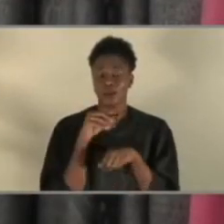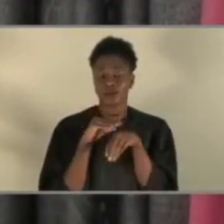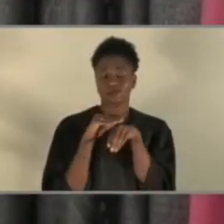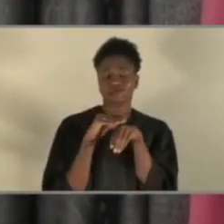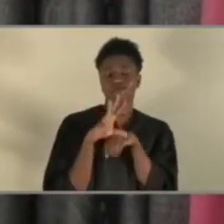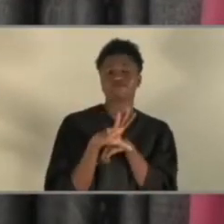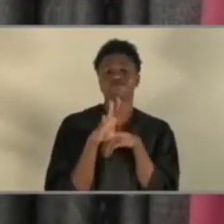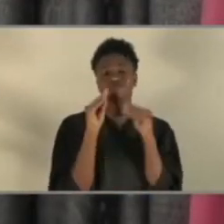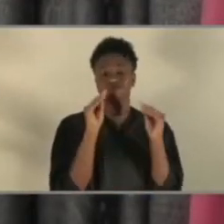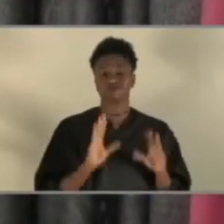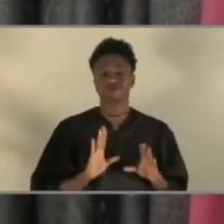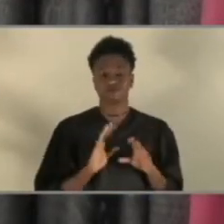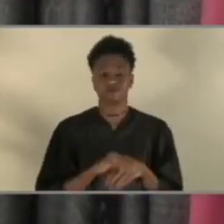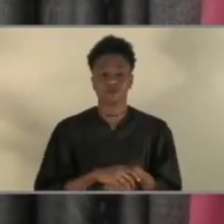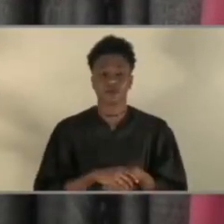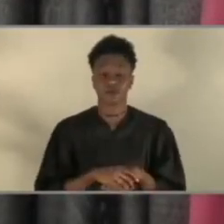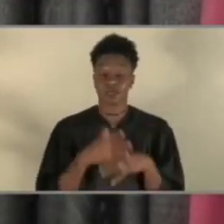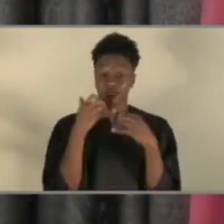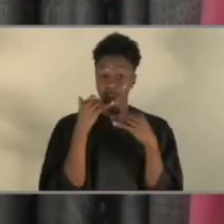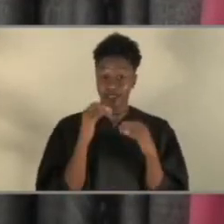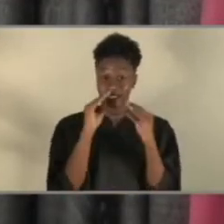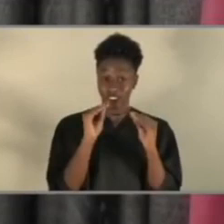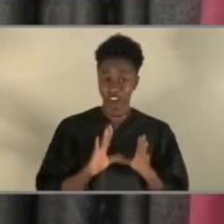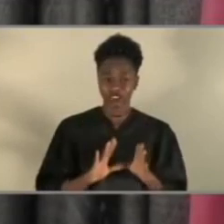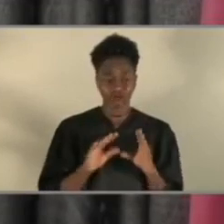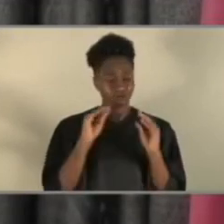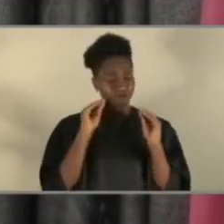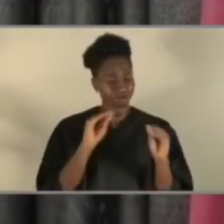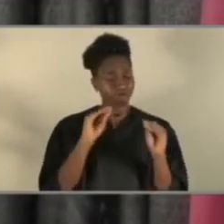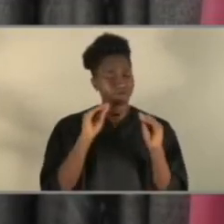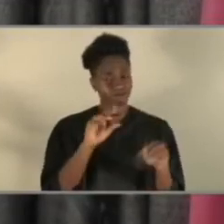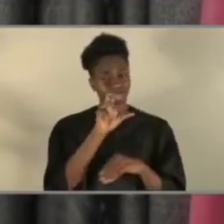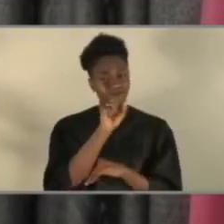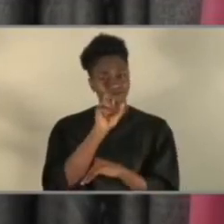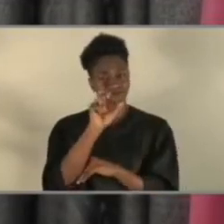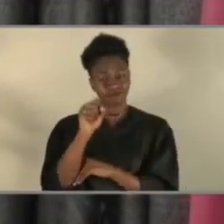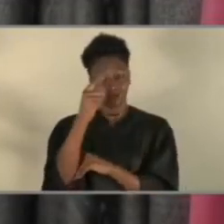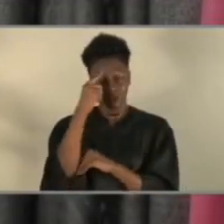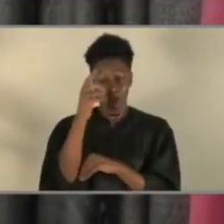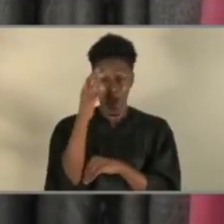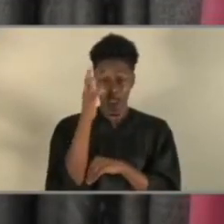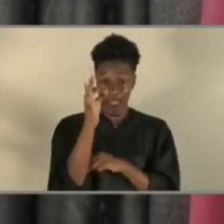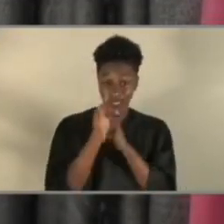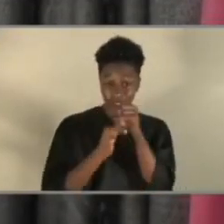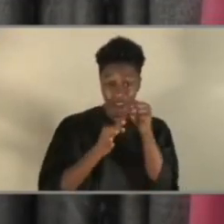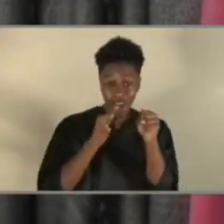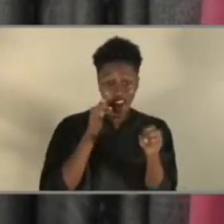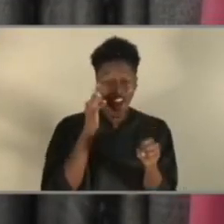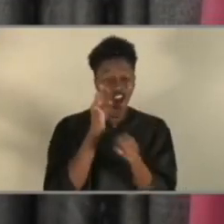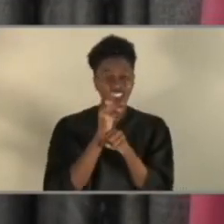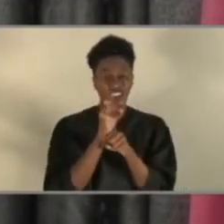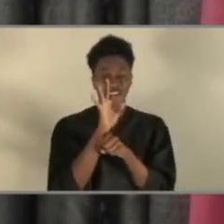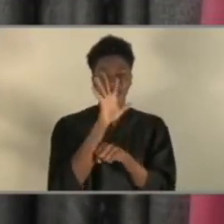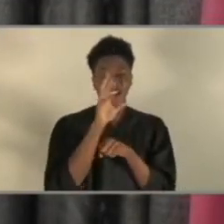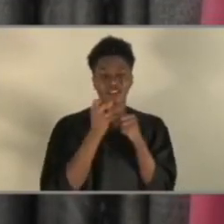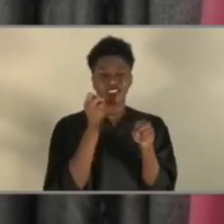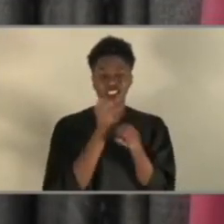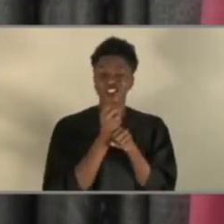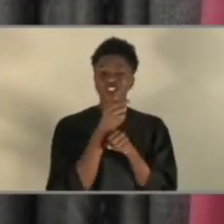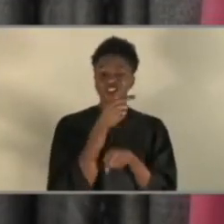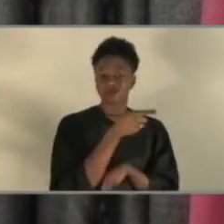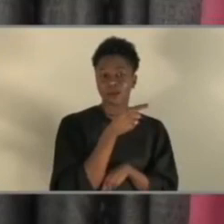teacher. This teacher has been teaching social studies for 9 years, with 5 of those years being at Beach High